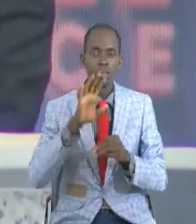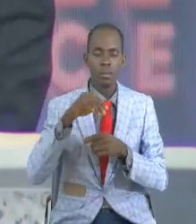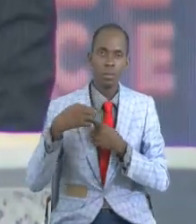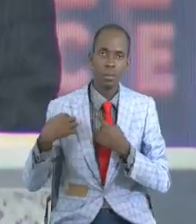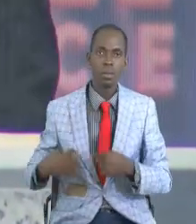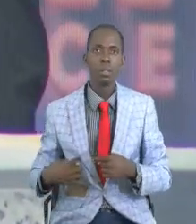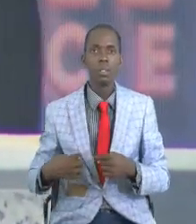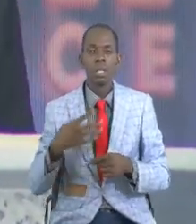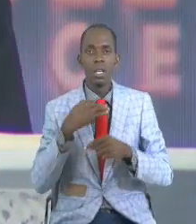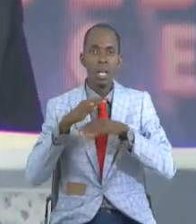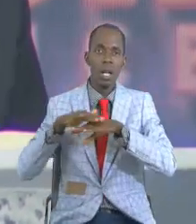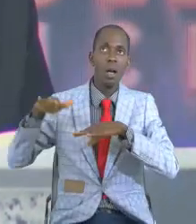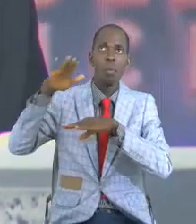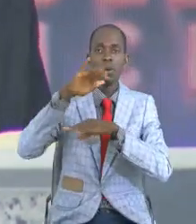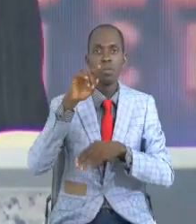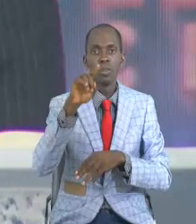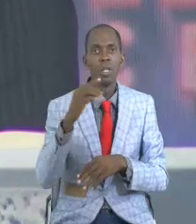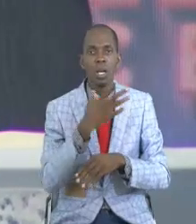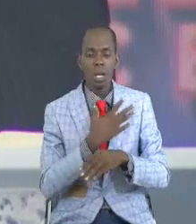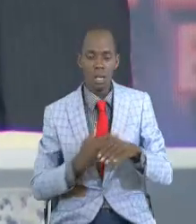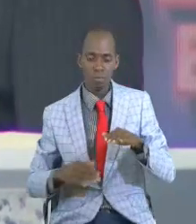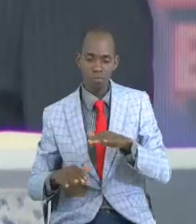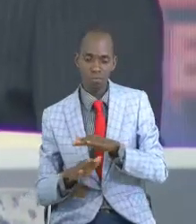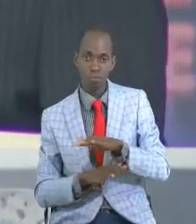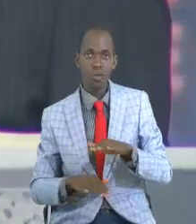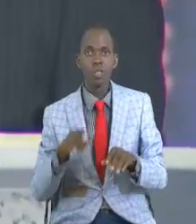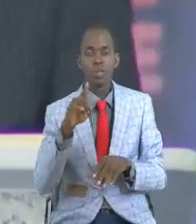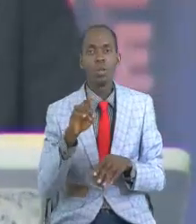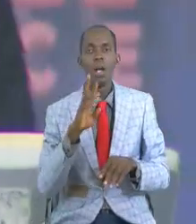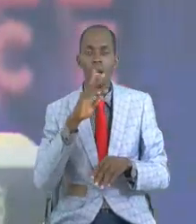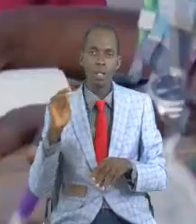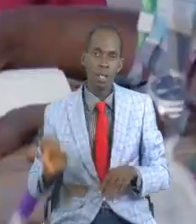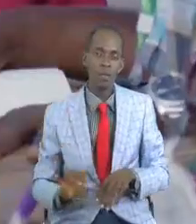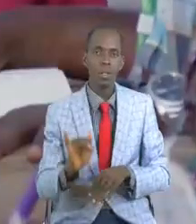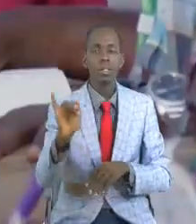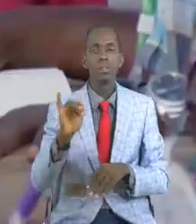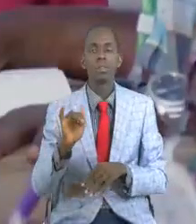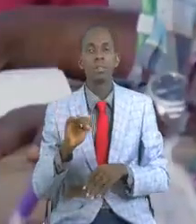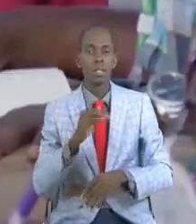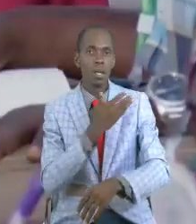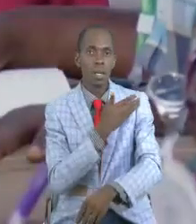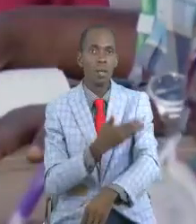and above you, and beneath you, are the everlasting arms. You know, as we